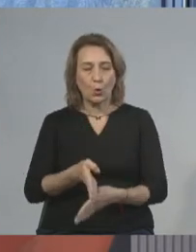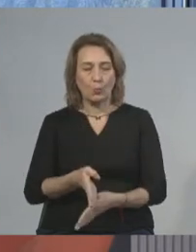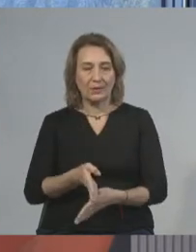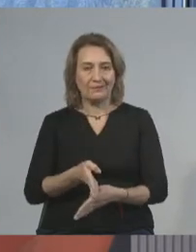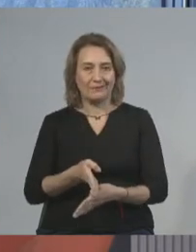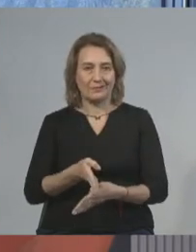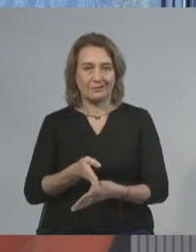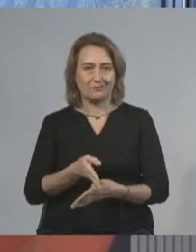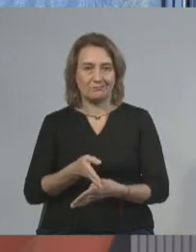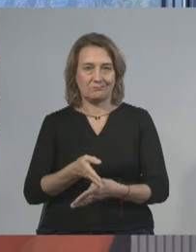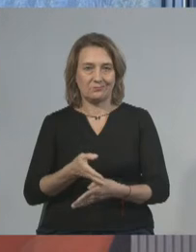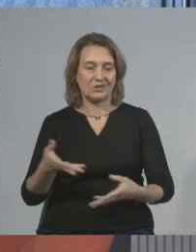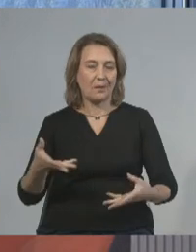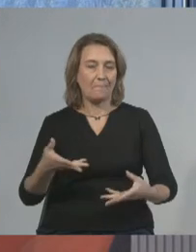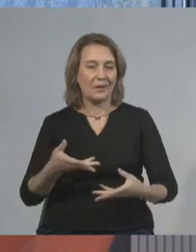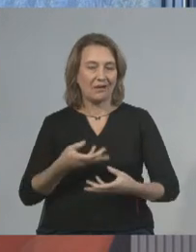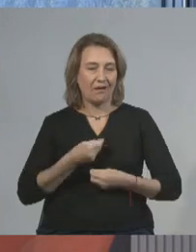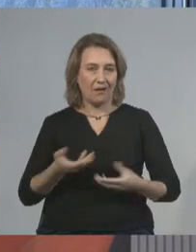polarized